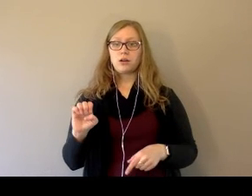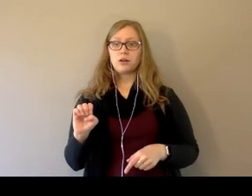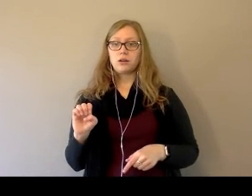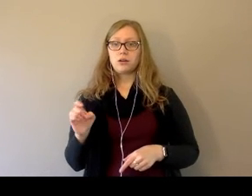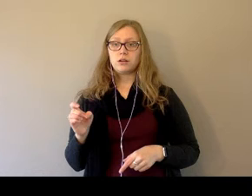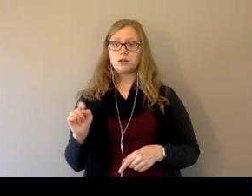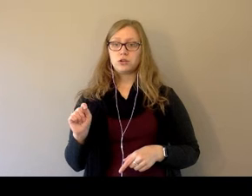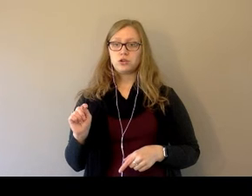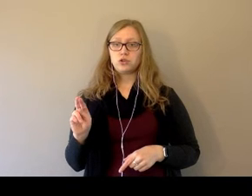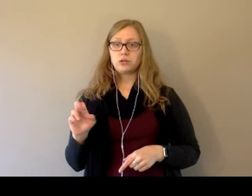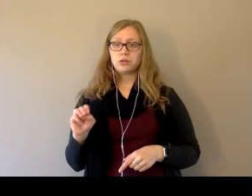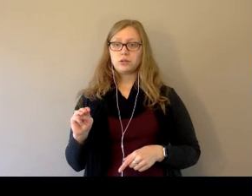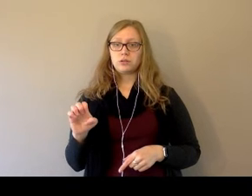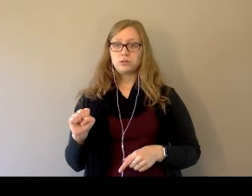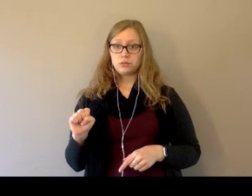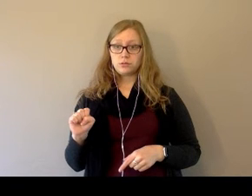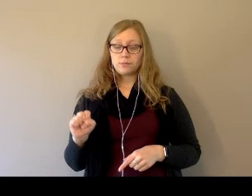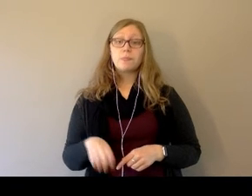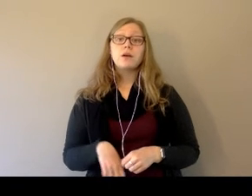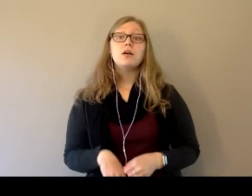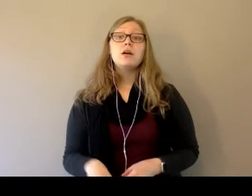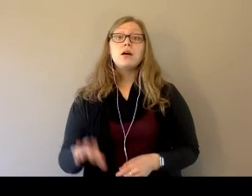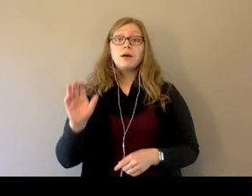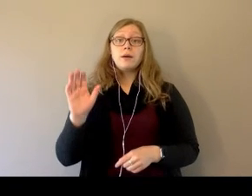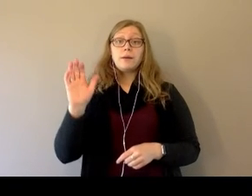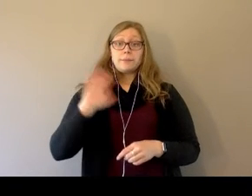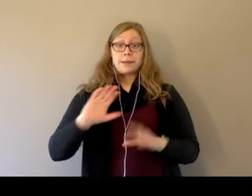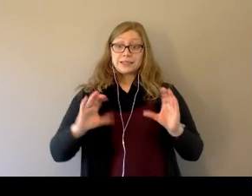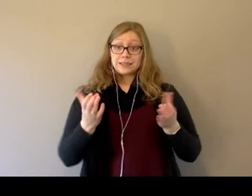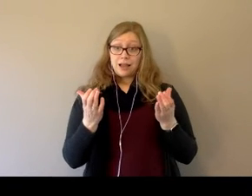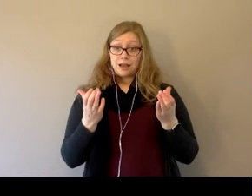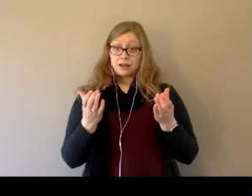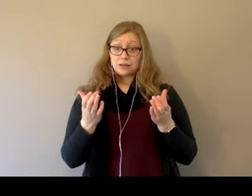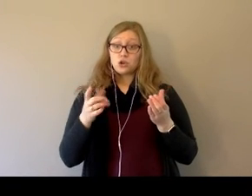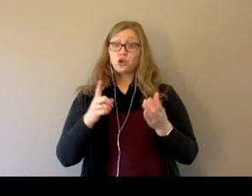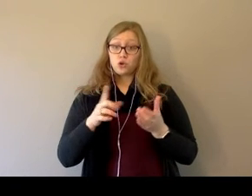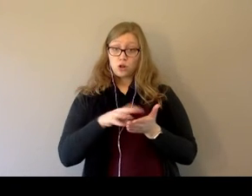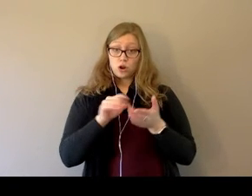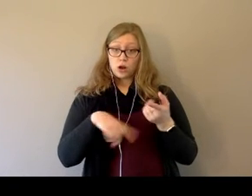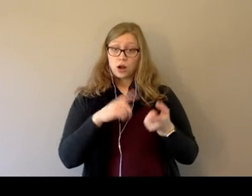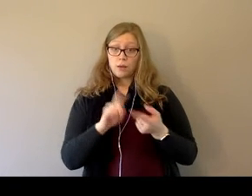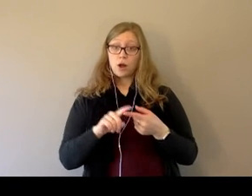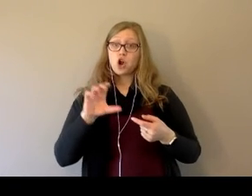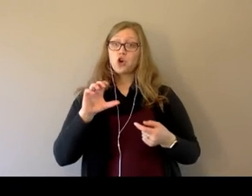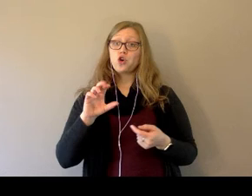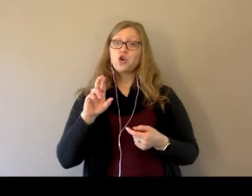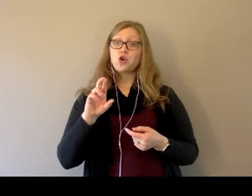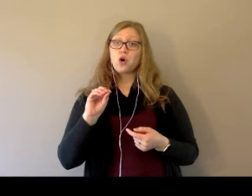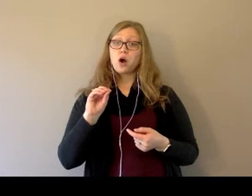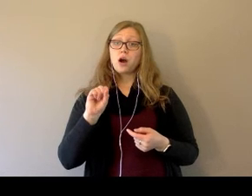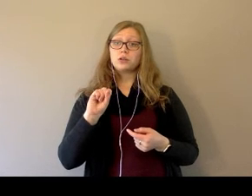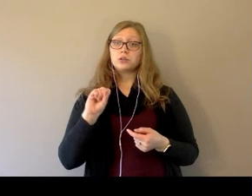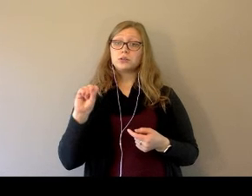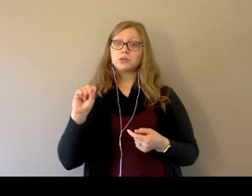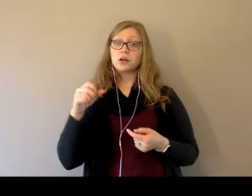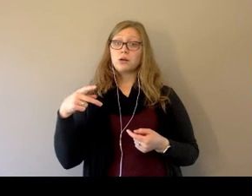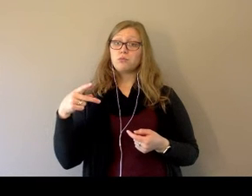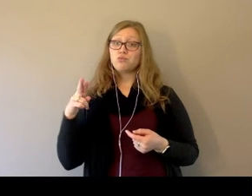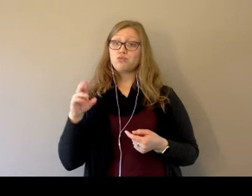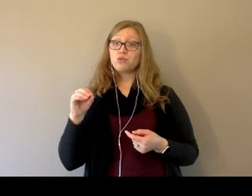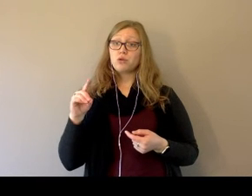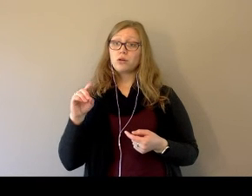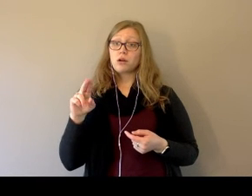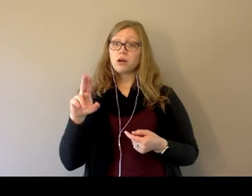So in previous classes, you learned about the cross products property. And that property just says that if I have a